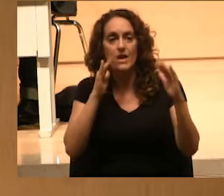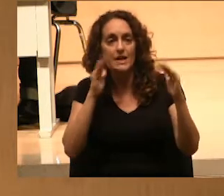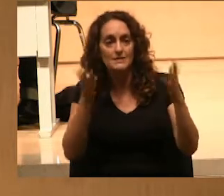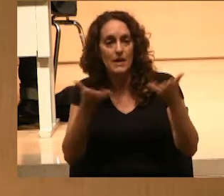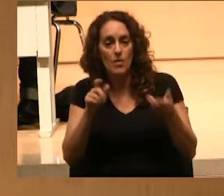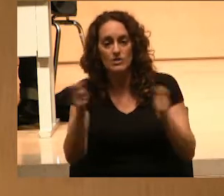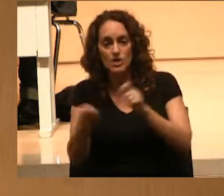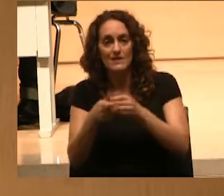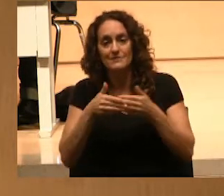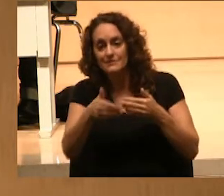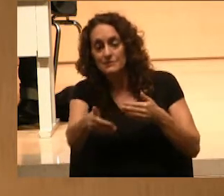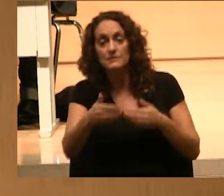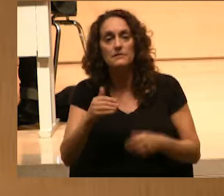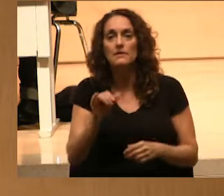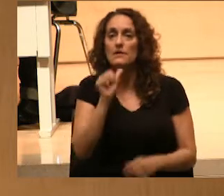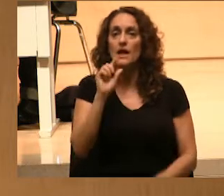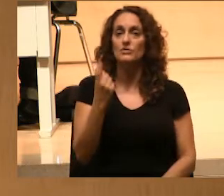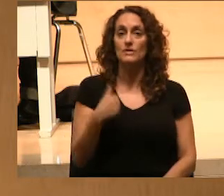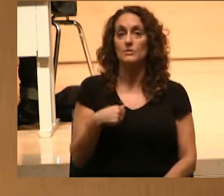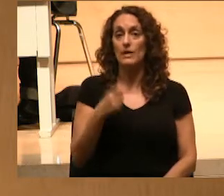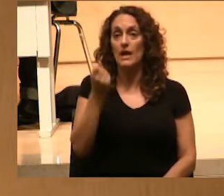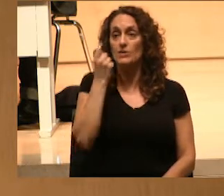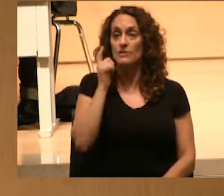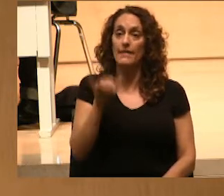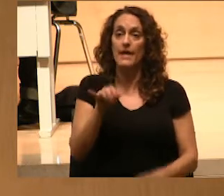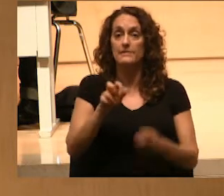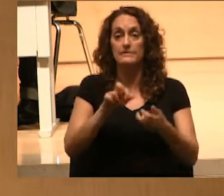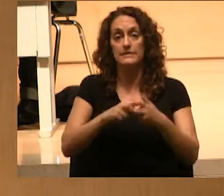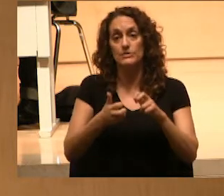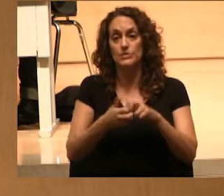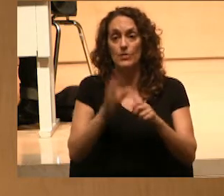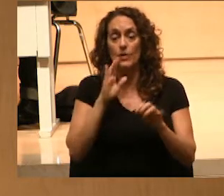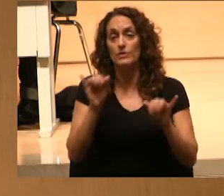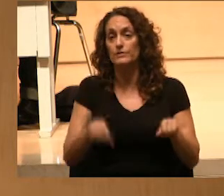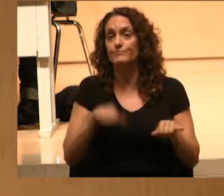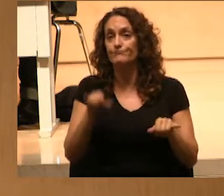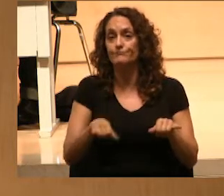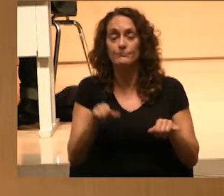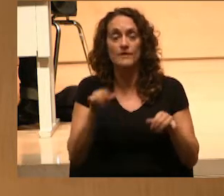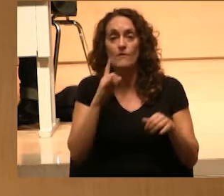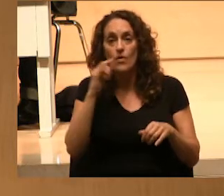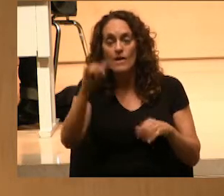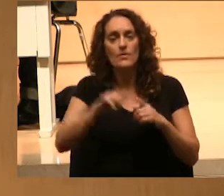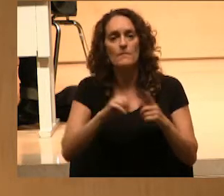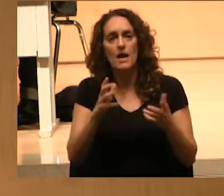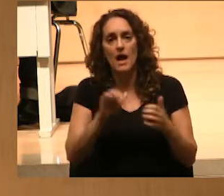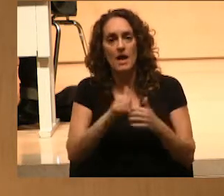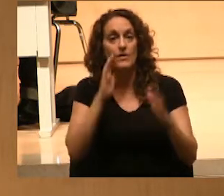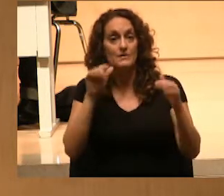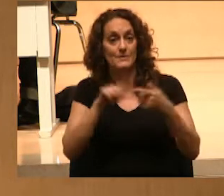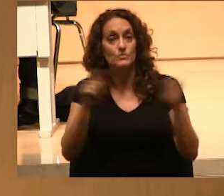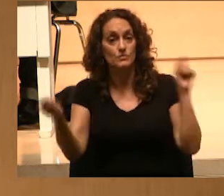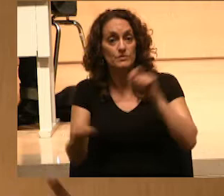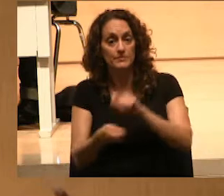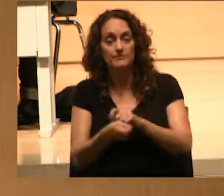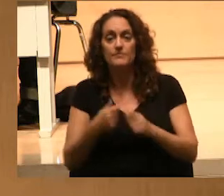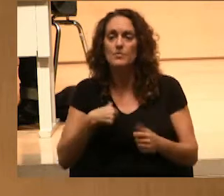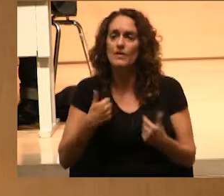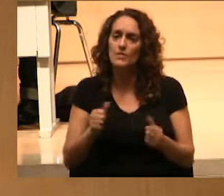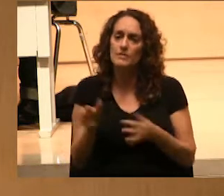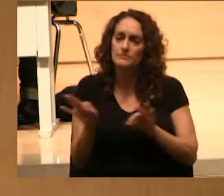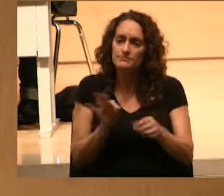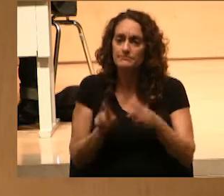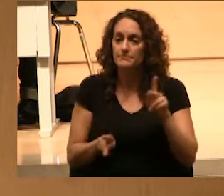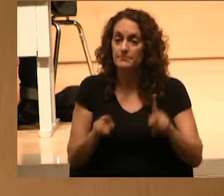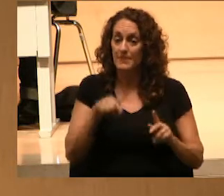not just, okay, I understand that this is an issue and it's just going to be like this forever, and what. So I also try to talk to people about,